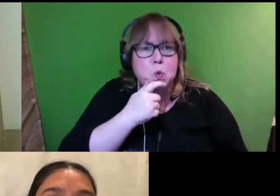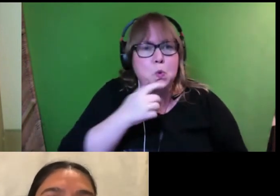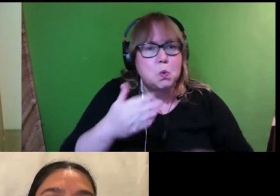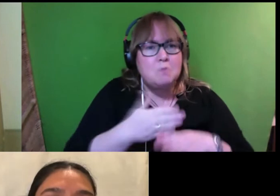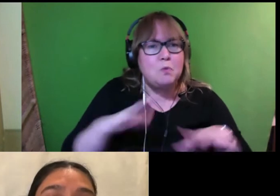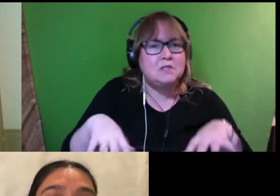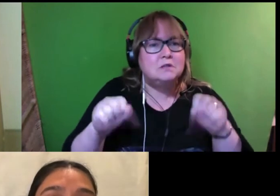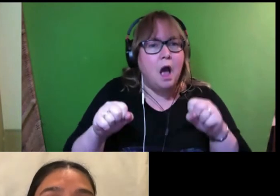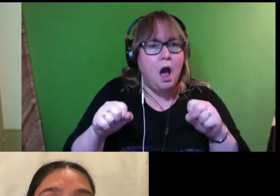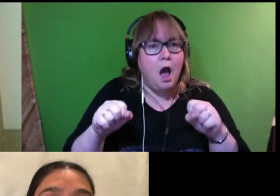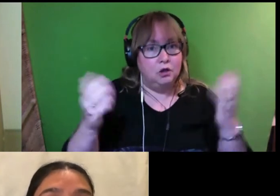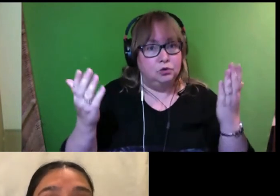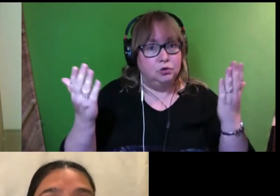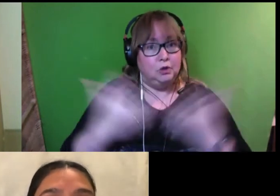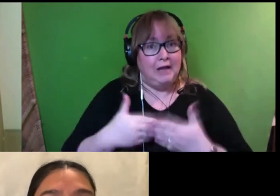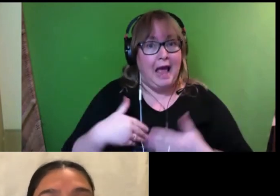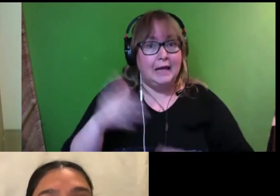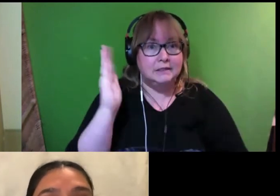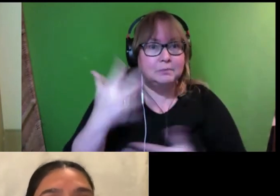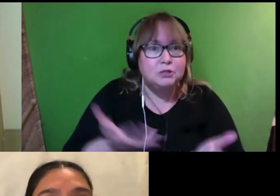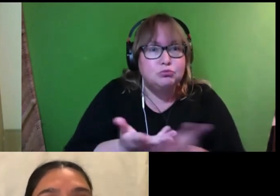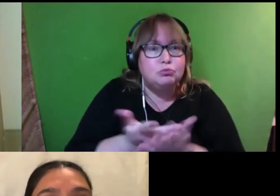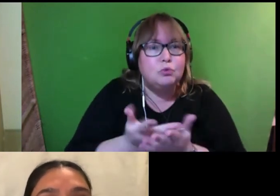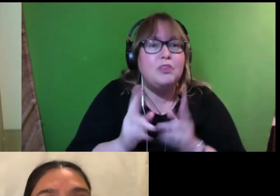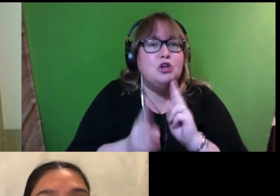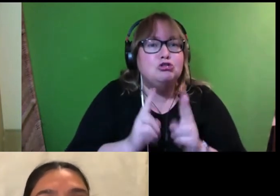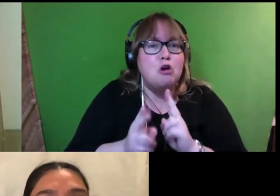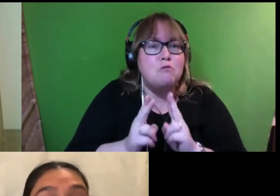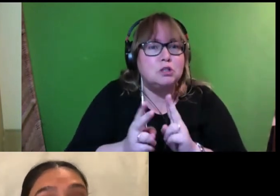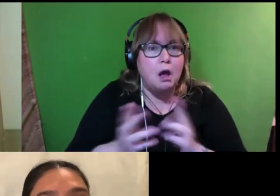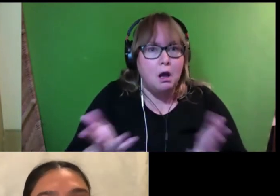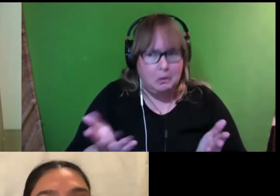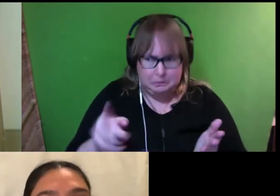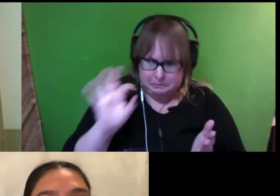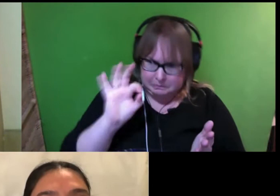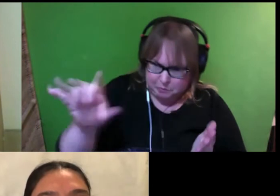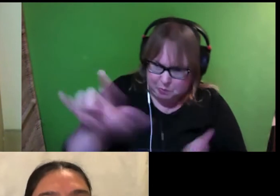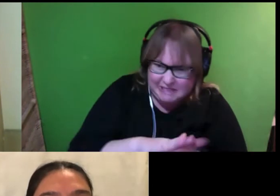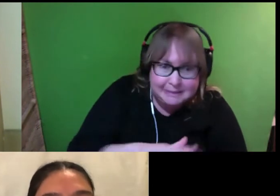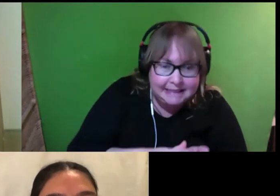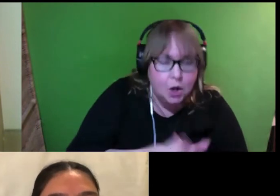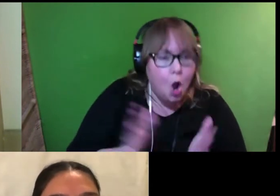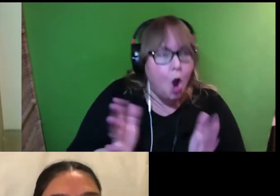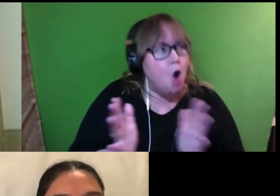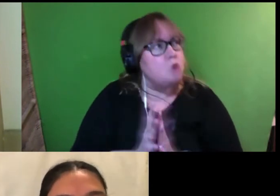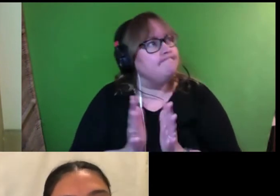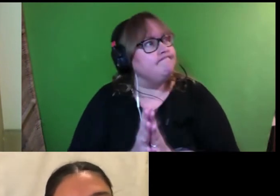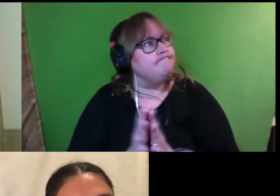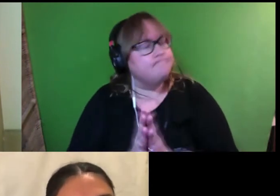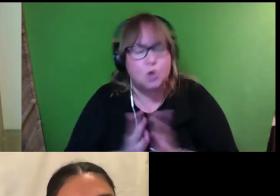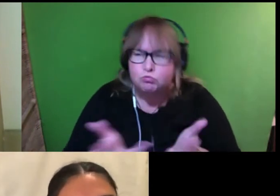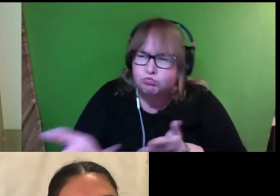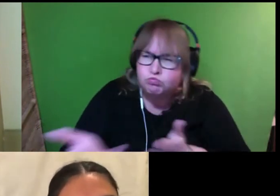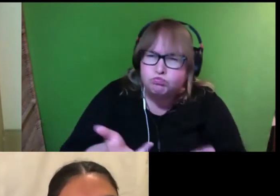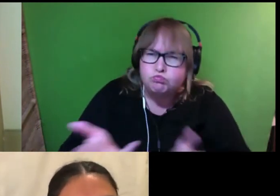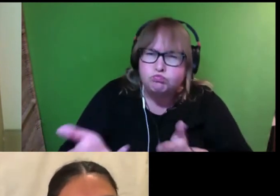chat with our BSL interpreters of how we could signal that. And I think this was